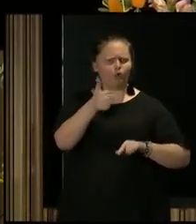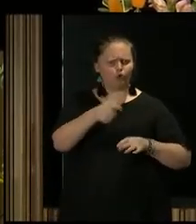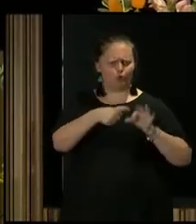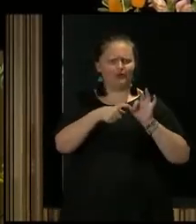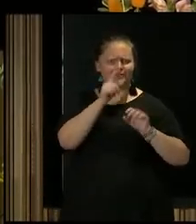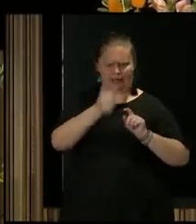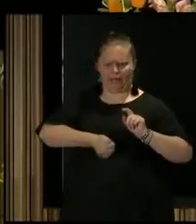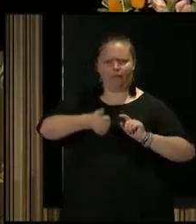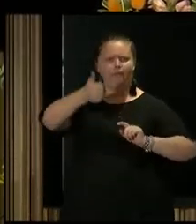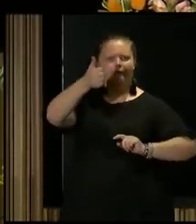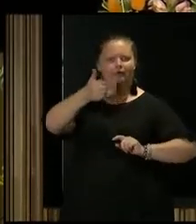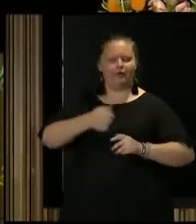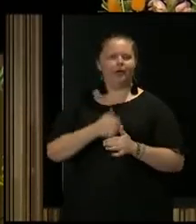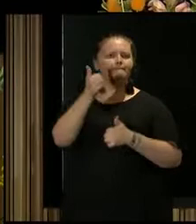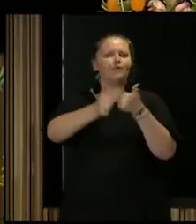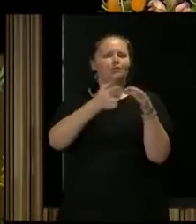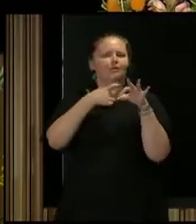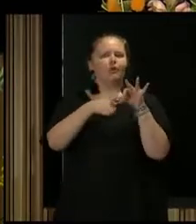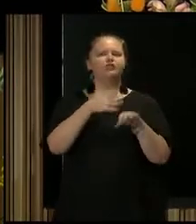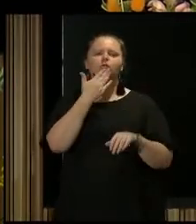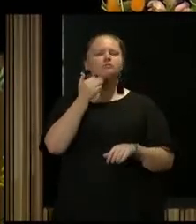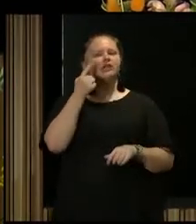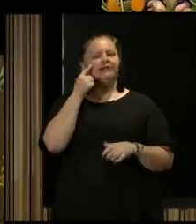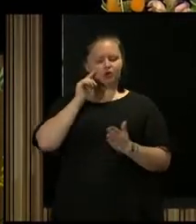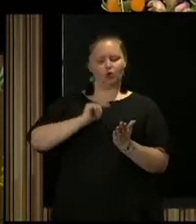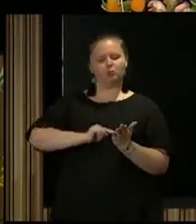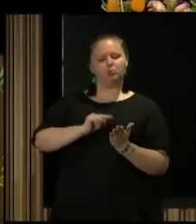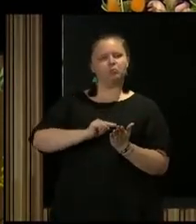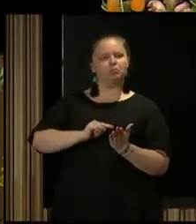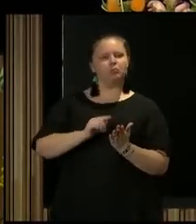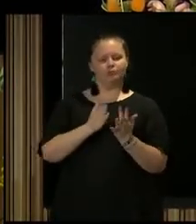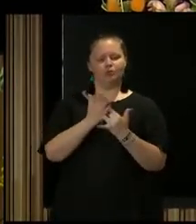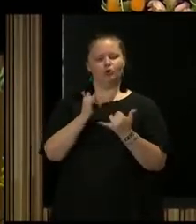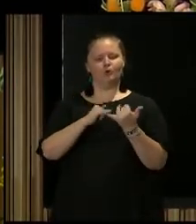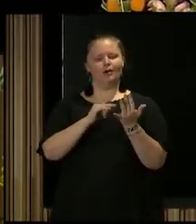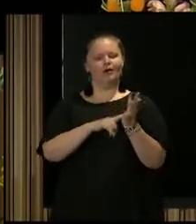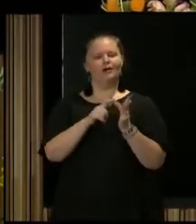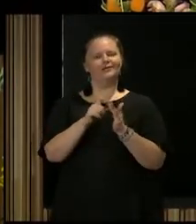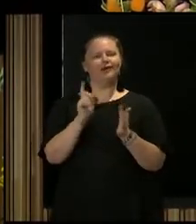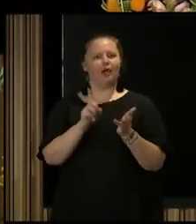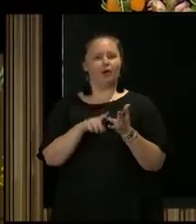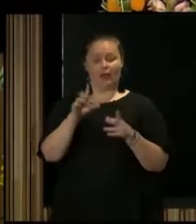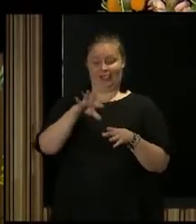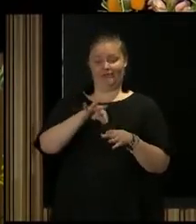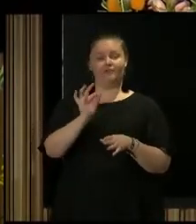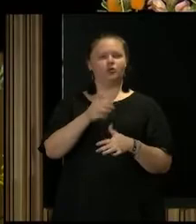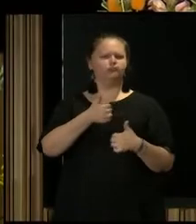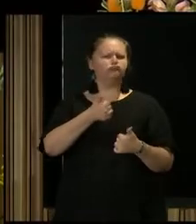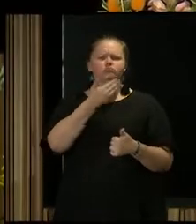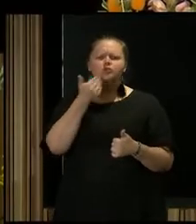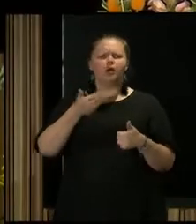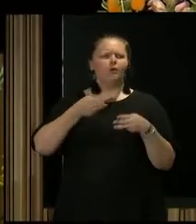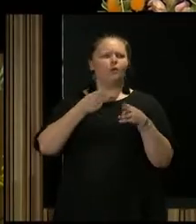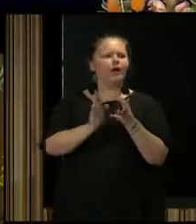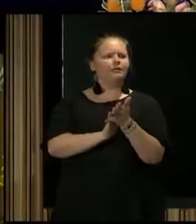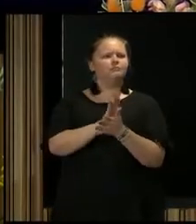up. So please do have a look at it as we go through the first part of the evening. And the voting is a really lovely way to make sure that we